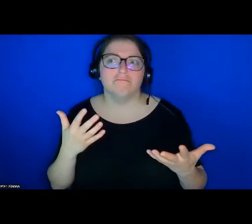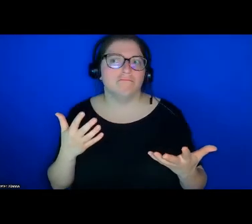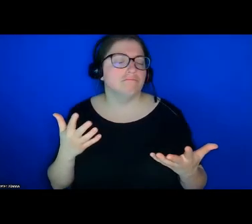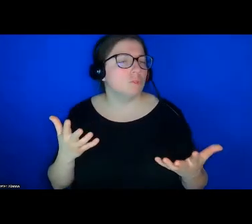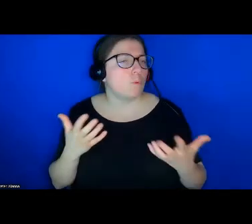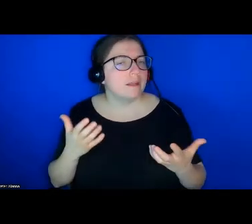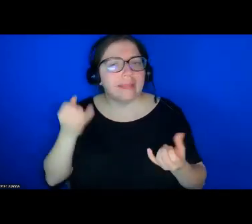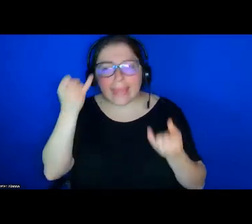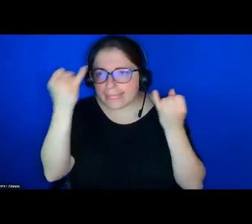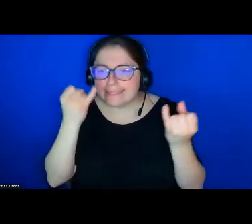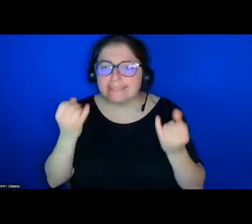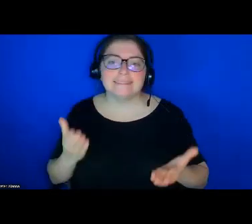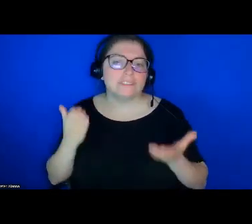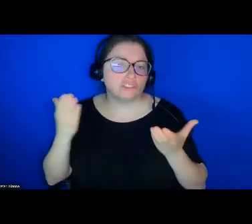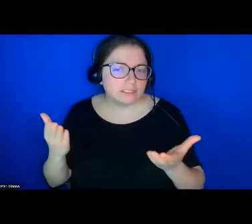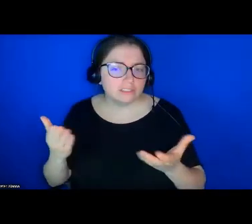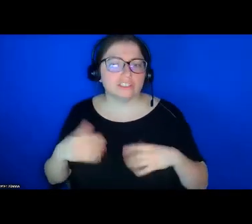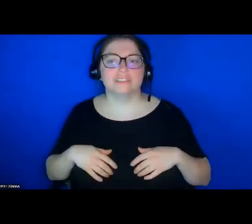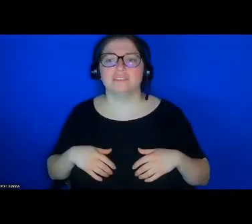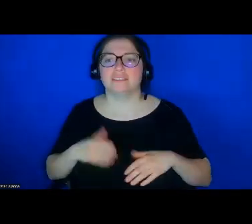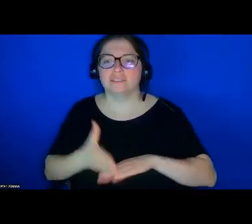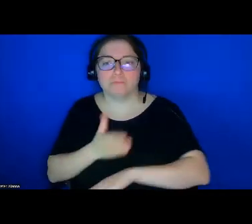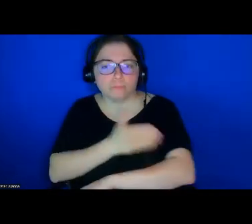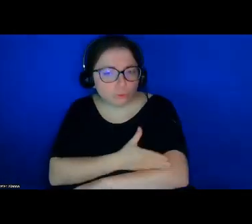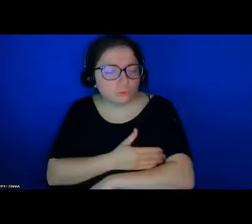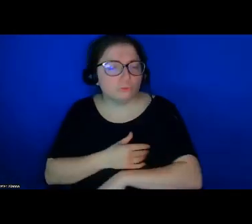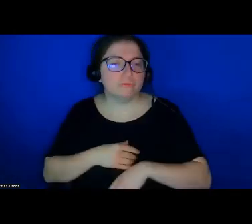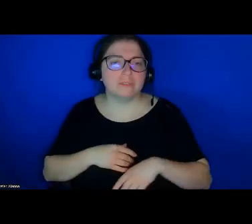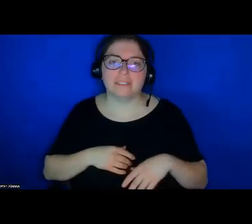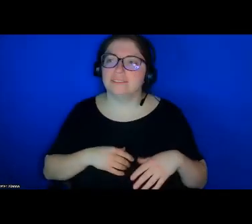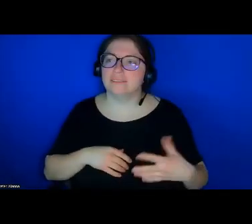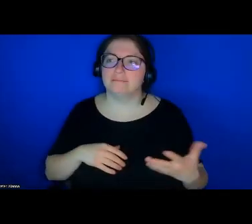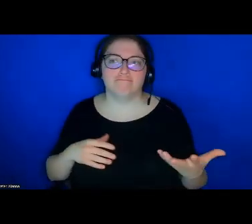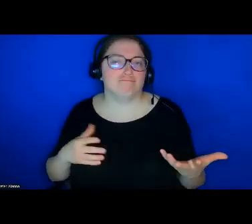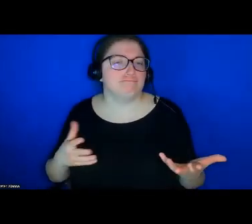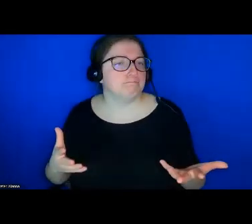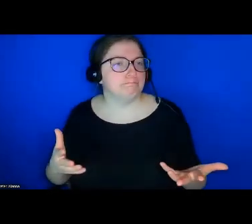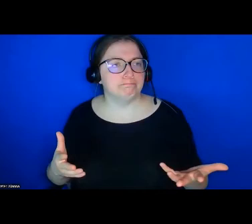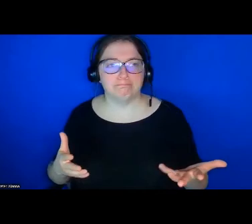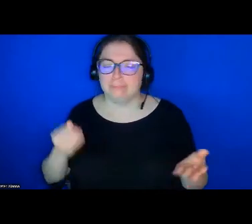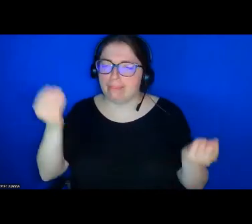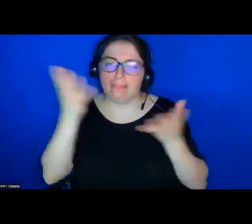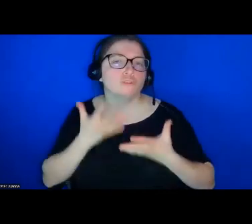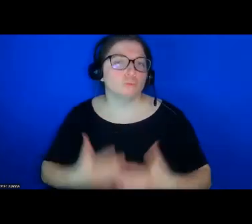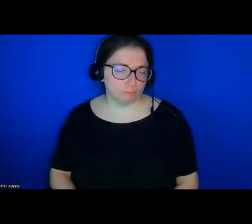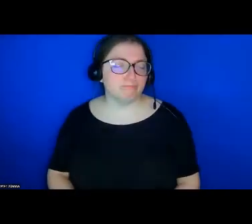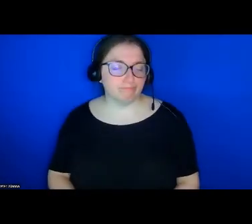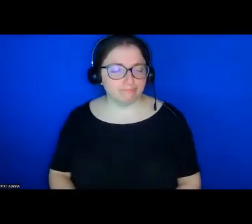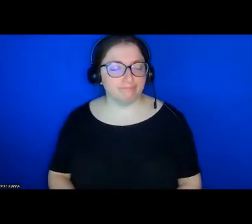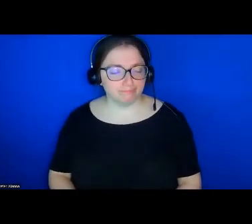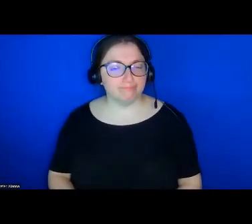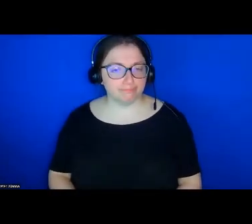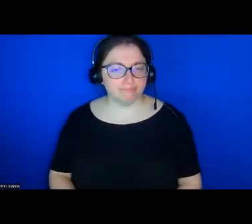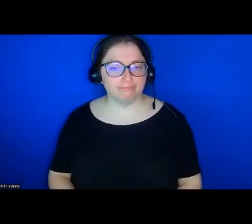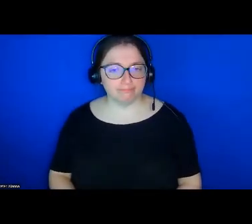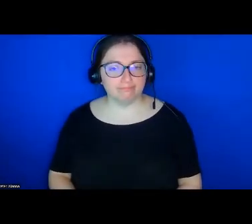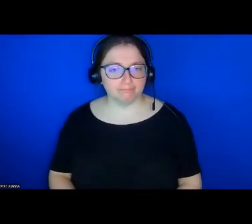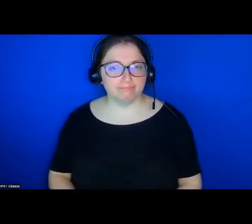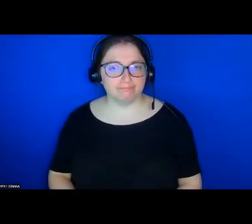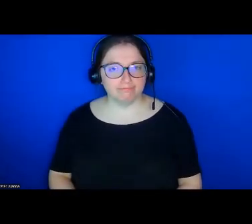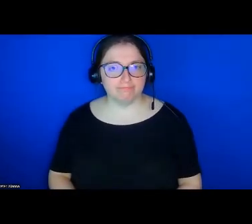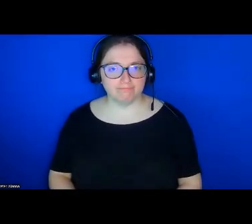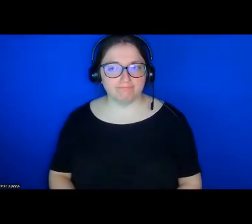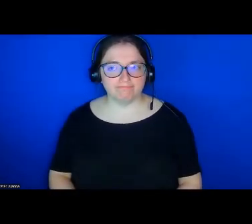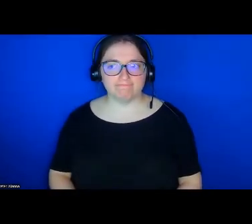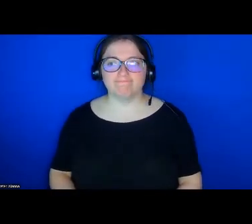suggestions to make things better and improvements of other you know things that we can do um you know you